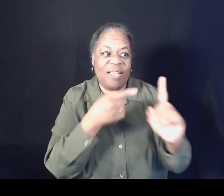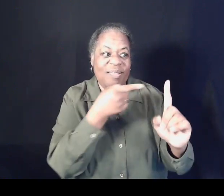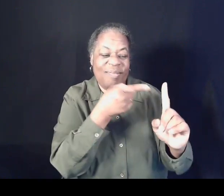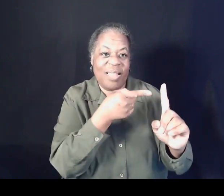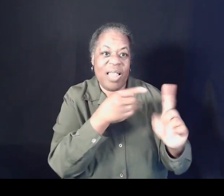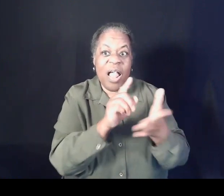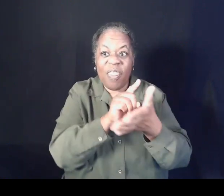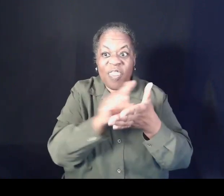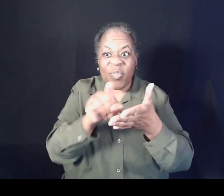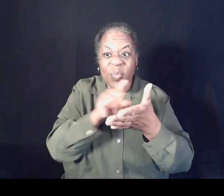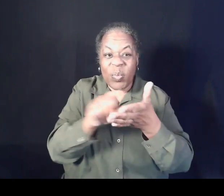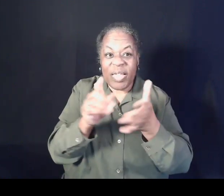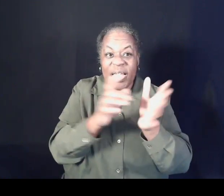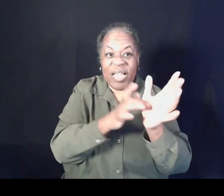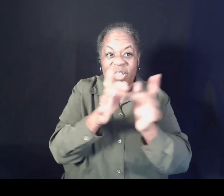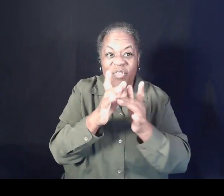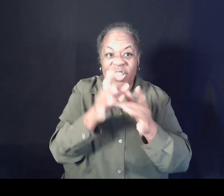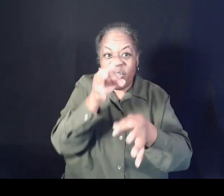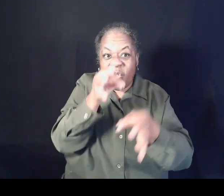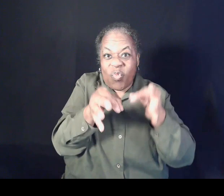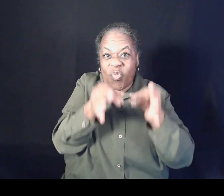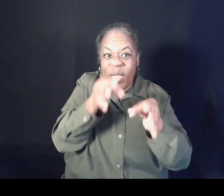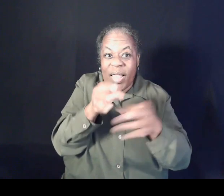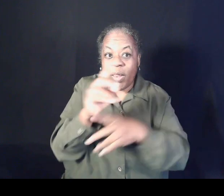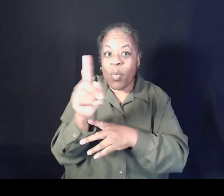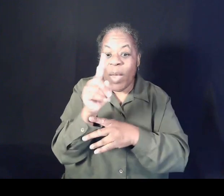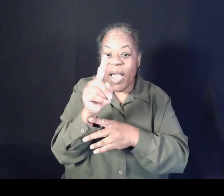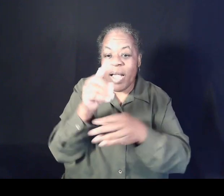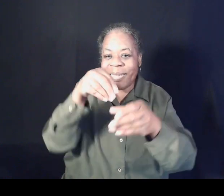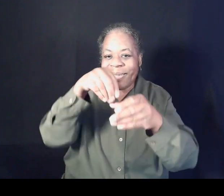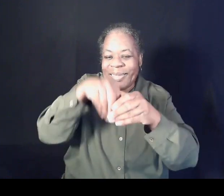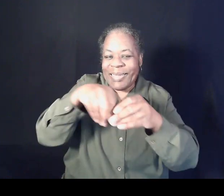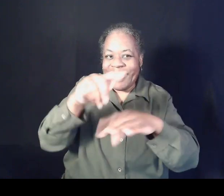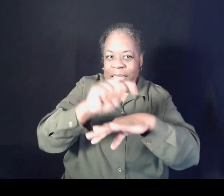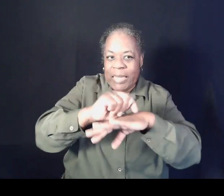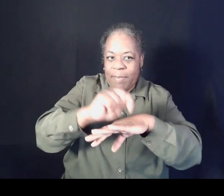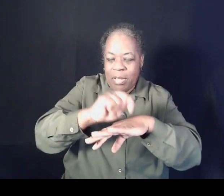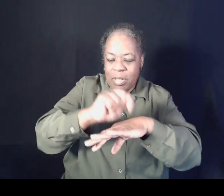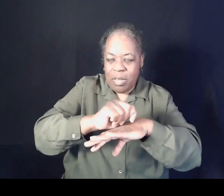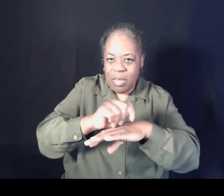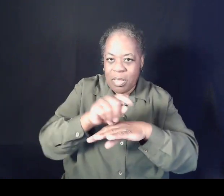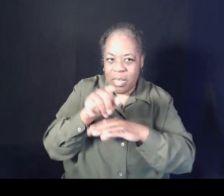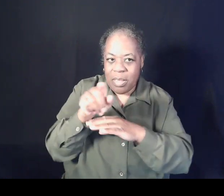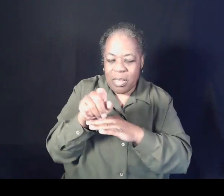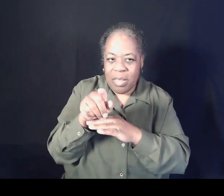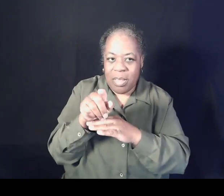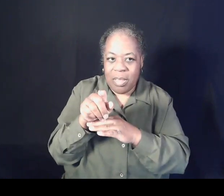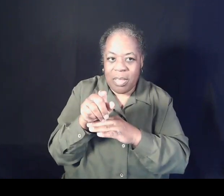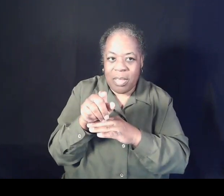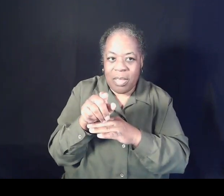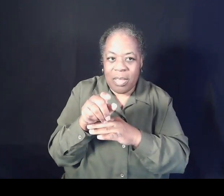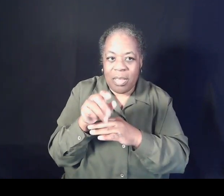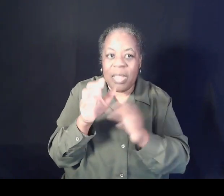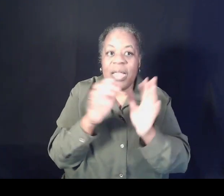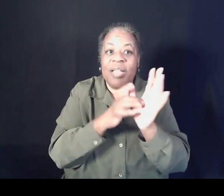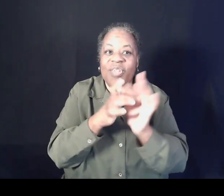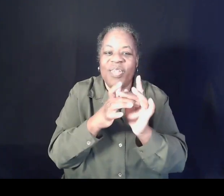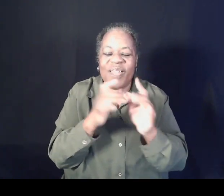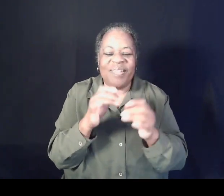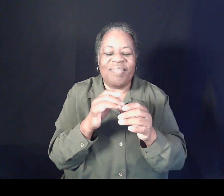his trial in a section of this temple by the Sanhedrin. Now we know that Jesus will have the final